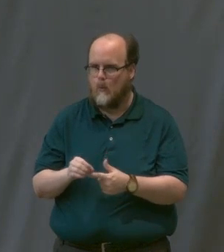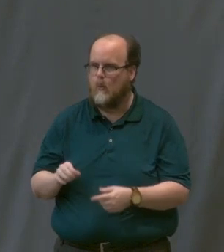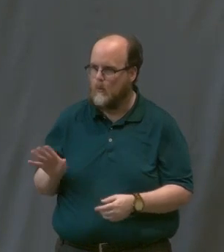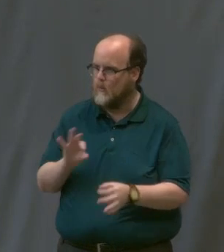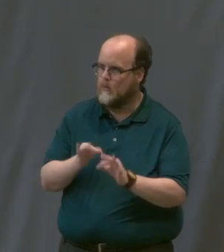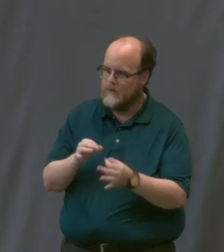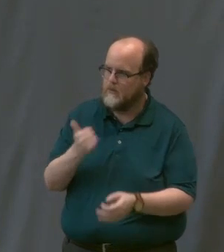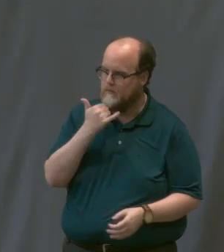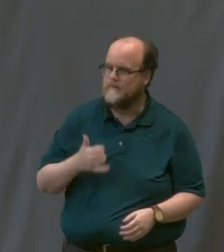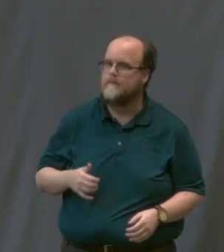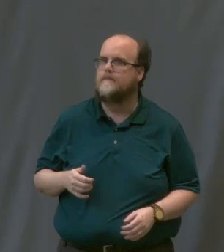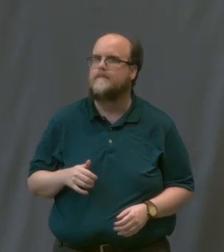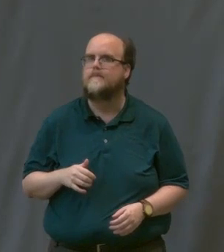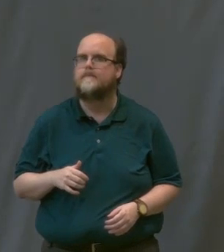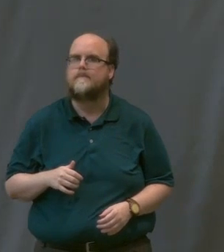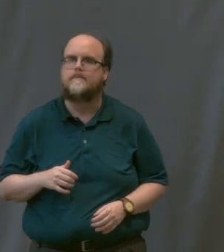wrong.